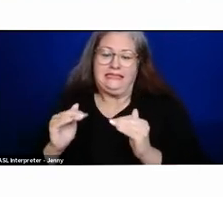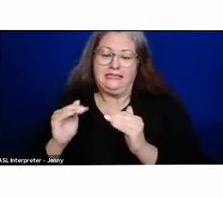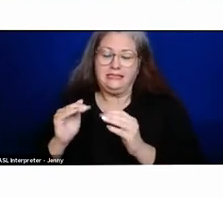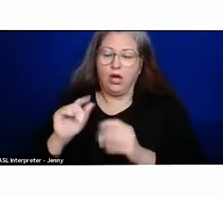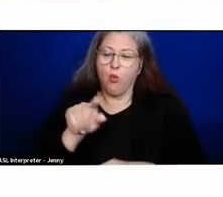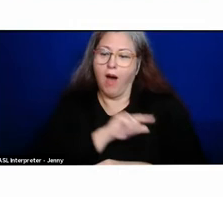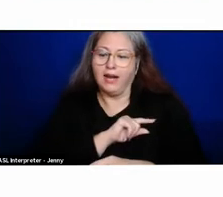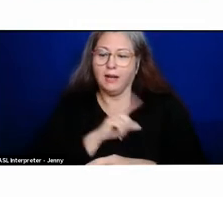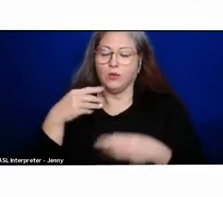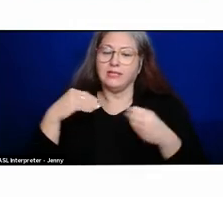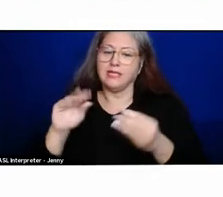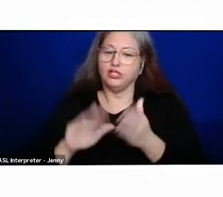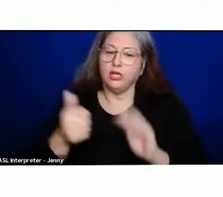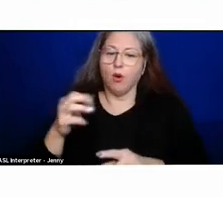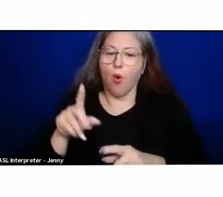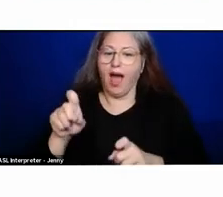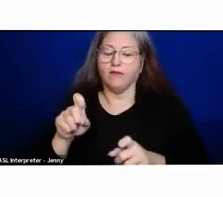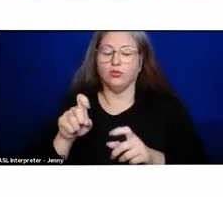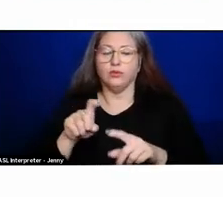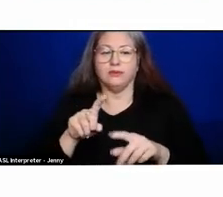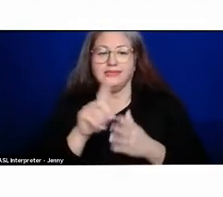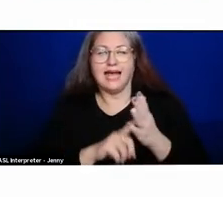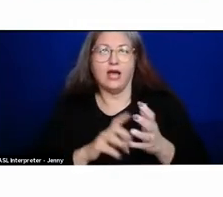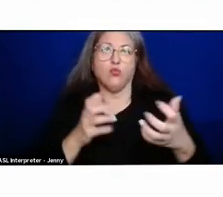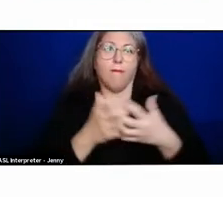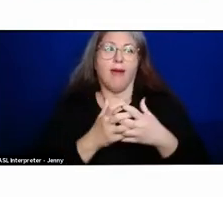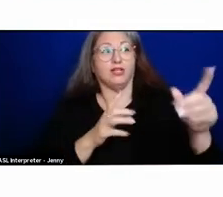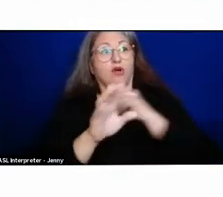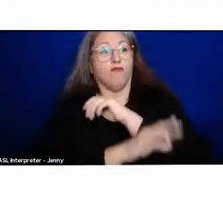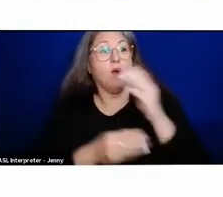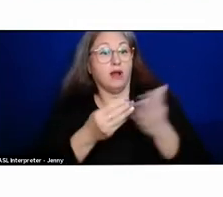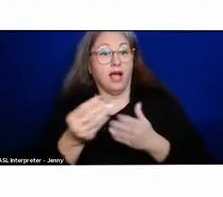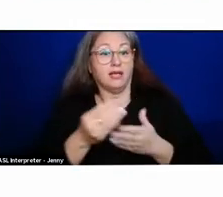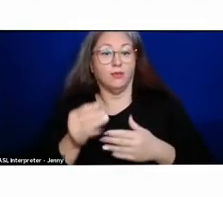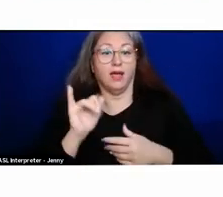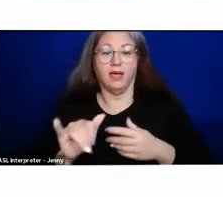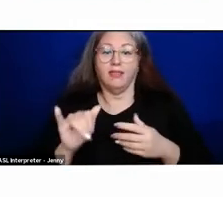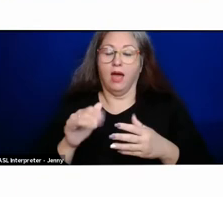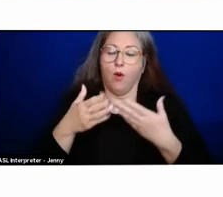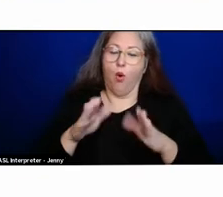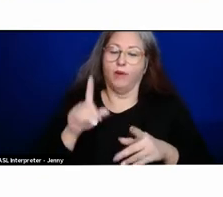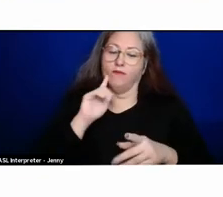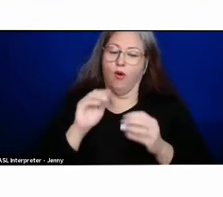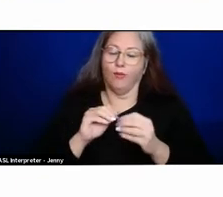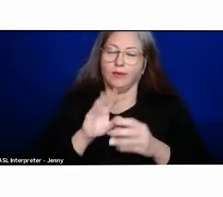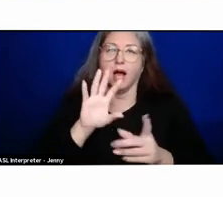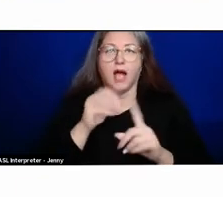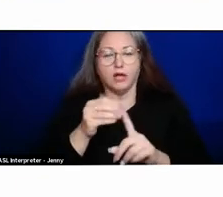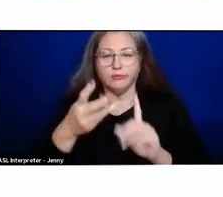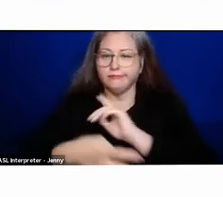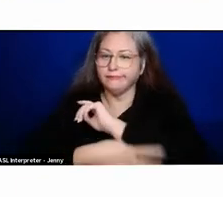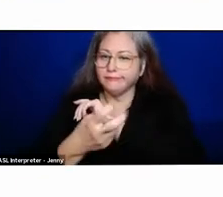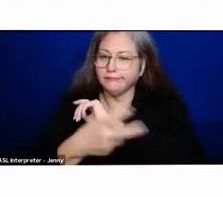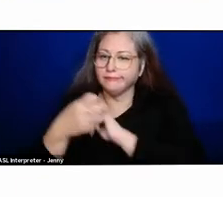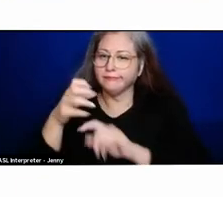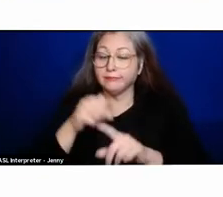or they have to design for a foreign customer, which reinforces the colonial gaze and opens them up to cultural appropriation. All of this is